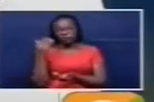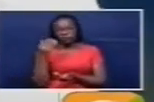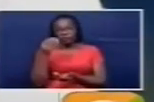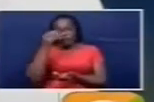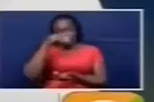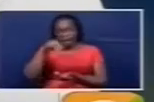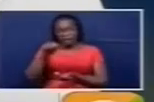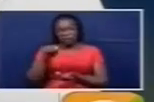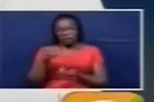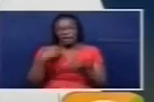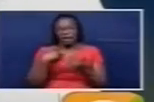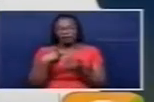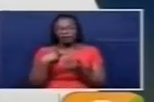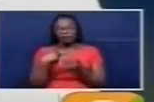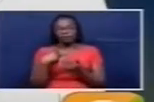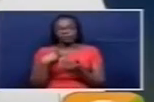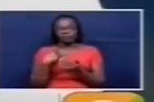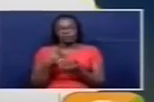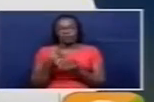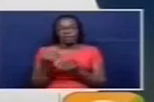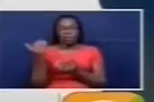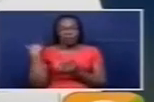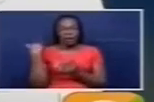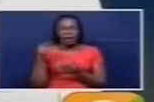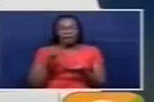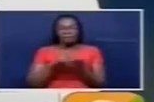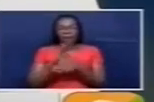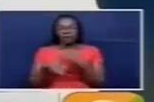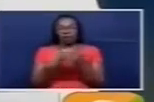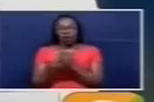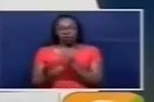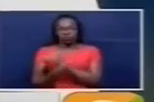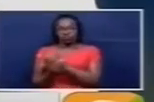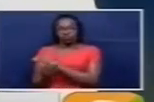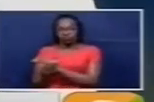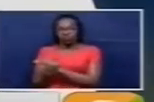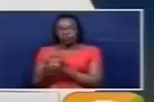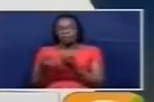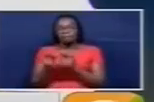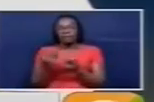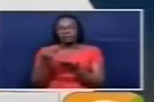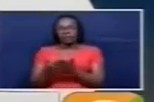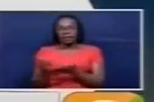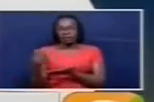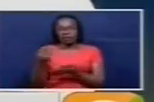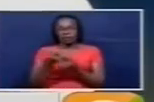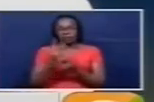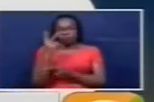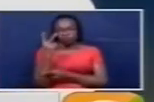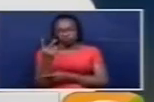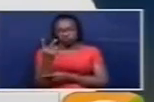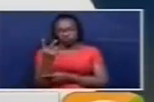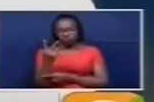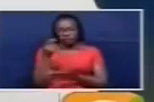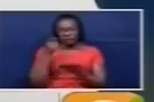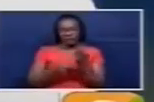all the money has animals at the back. Ikopi Nyamu is a bribe. Money is collected from through illegal taxation. What if it's illegal taxation? Well, that